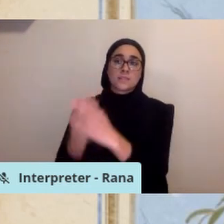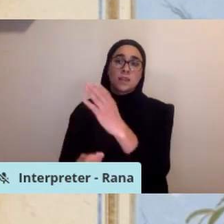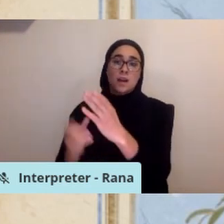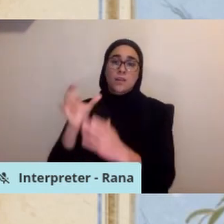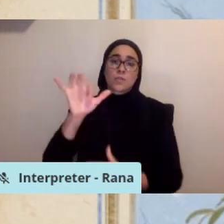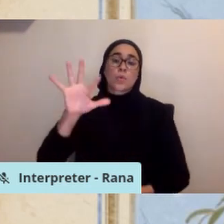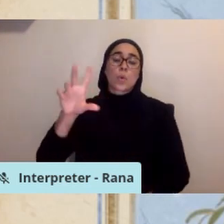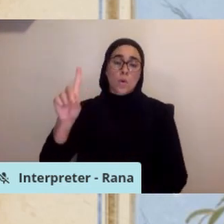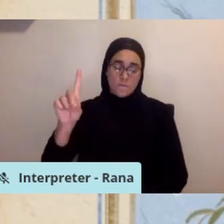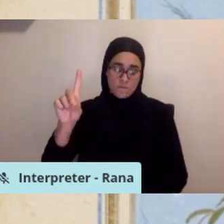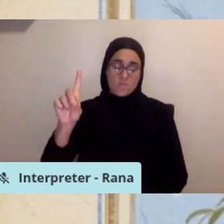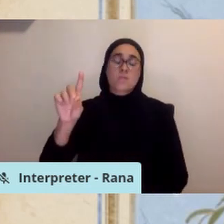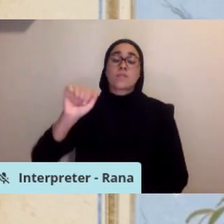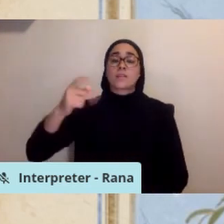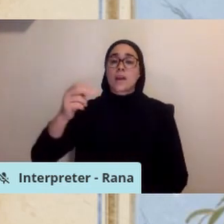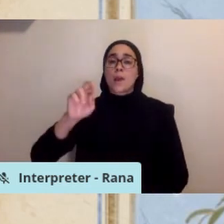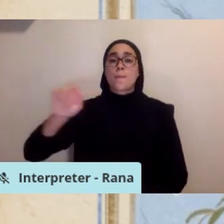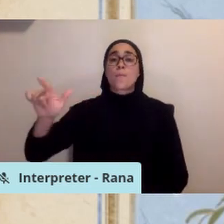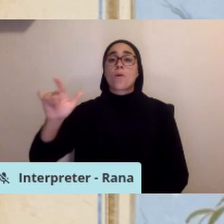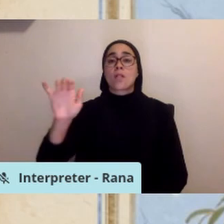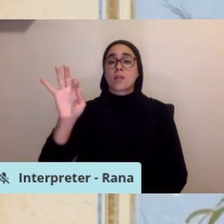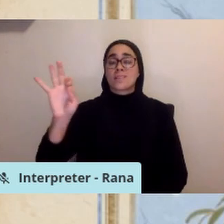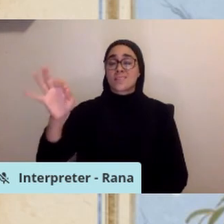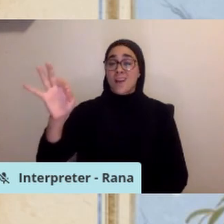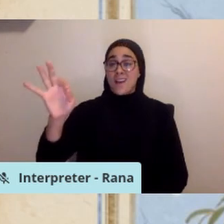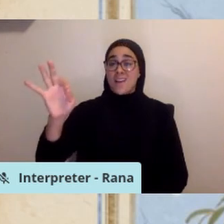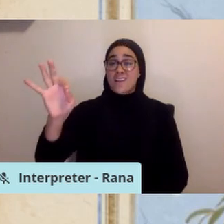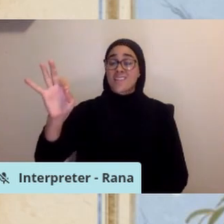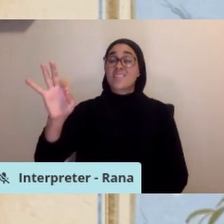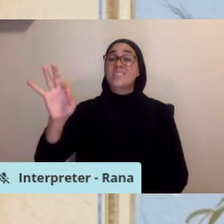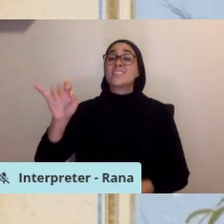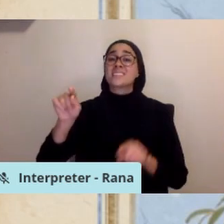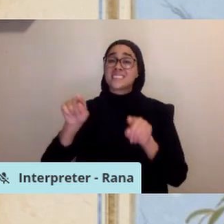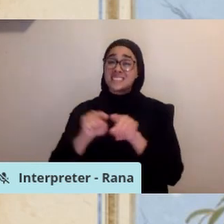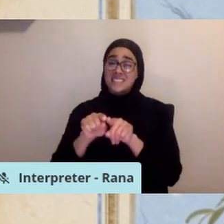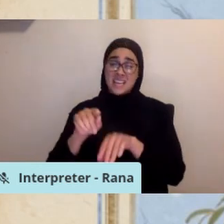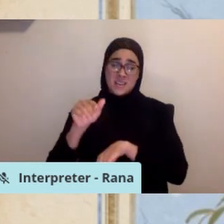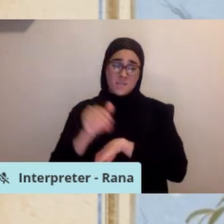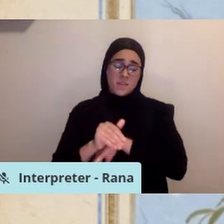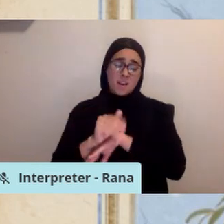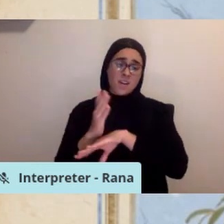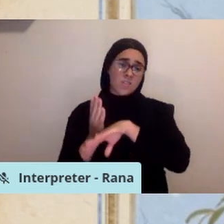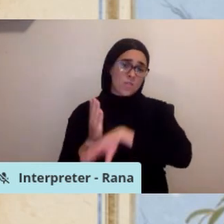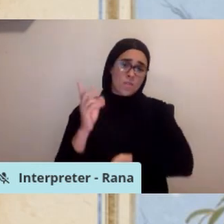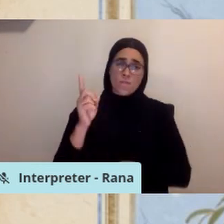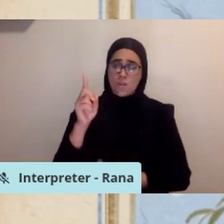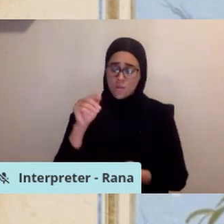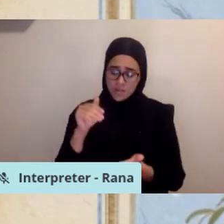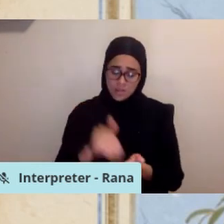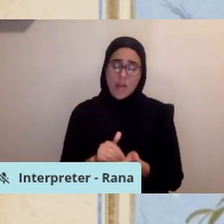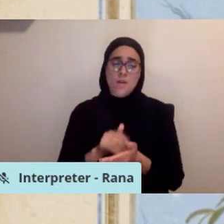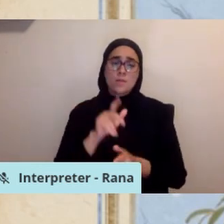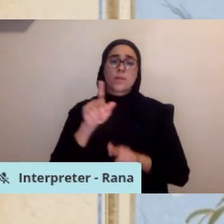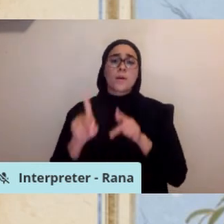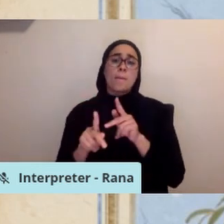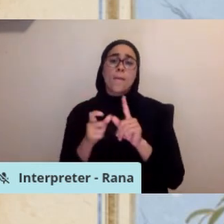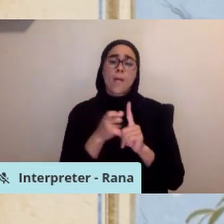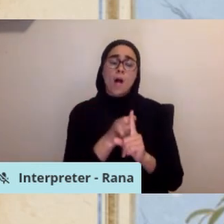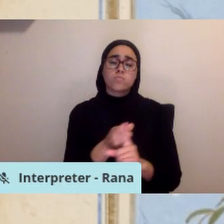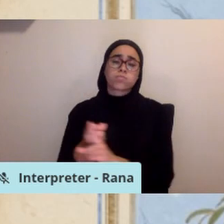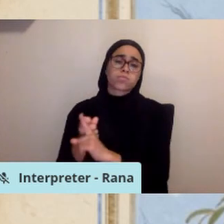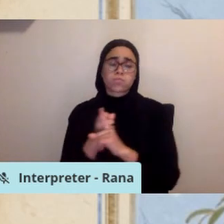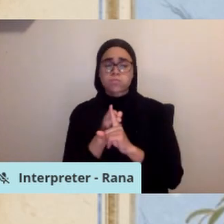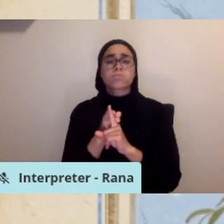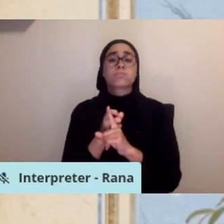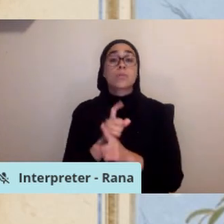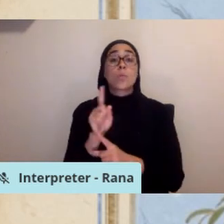9th of April this year, the same night that over 1,000 people succumbed to the virus in New